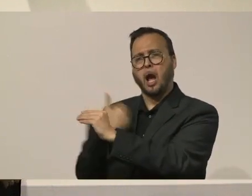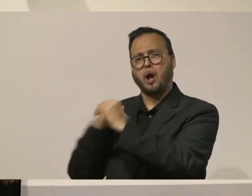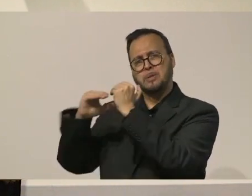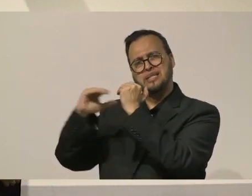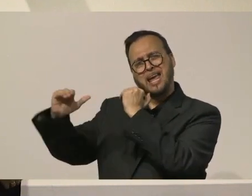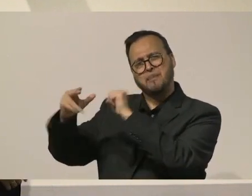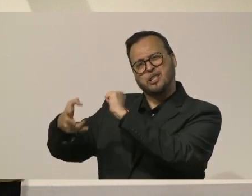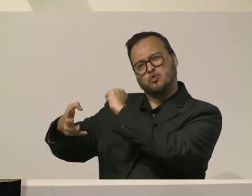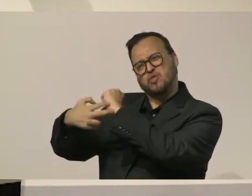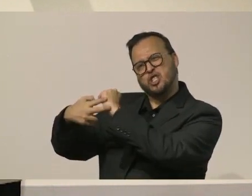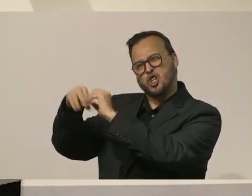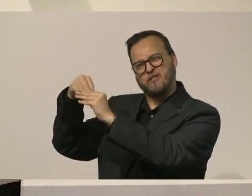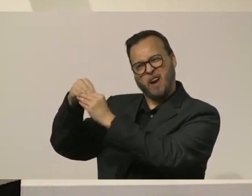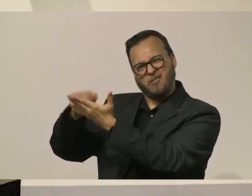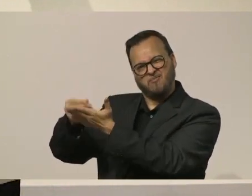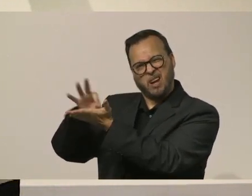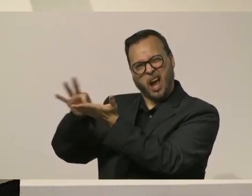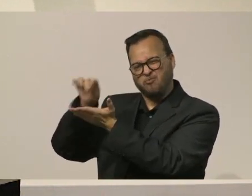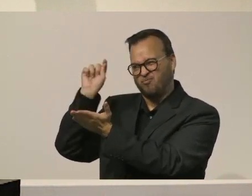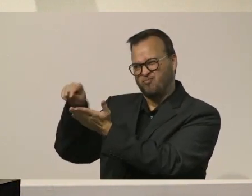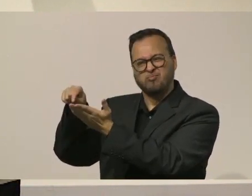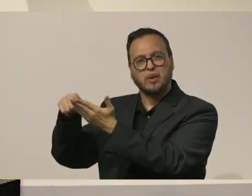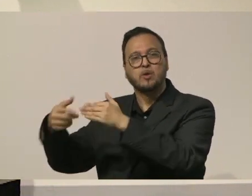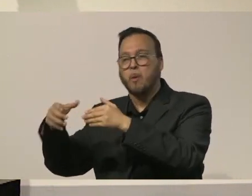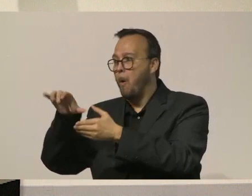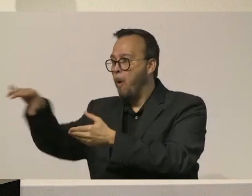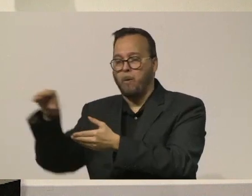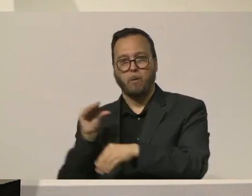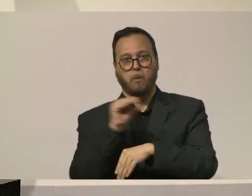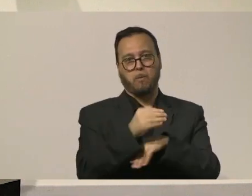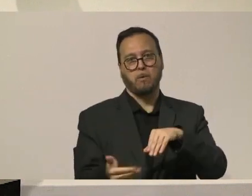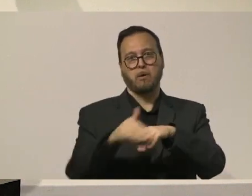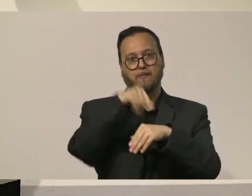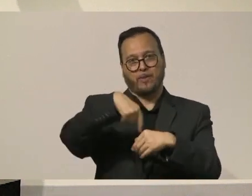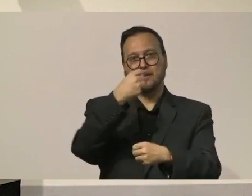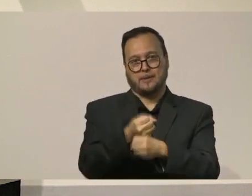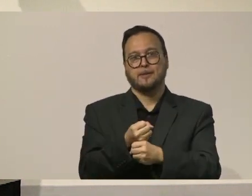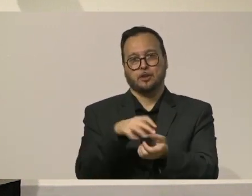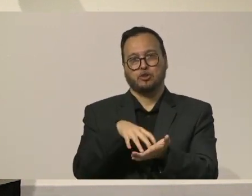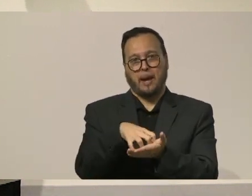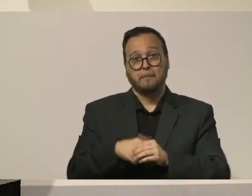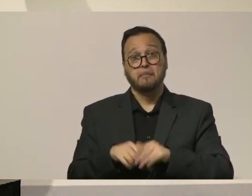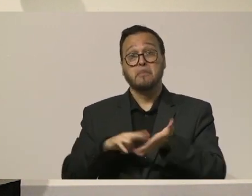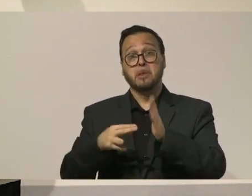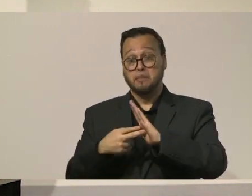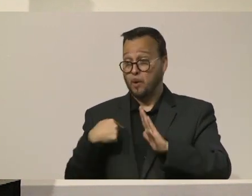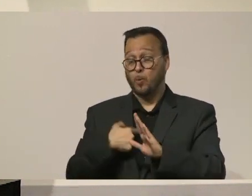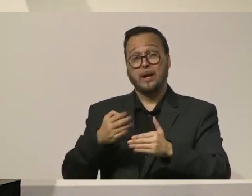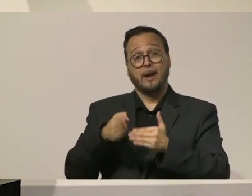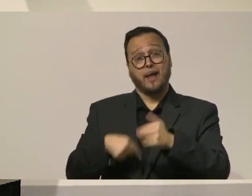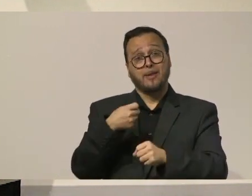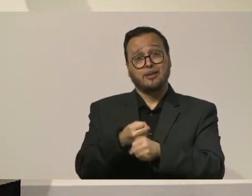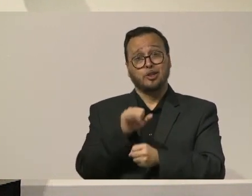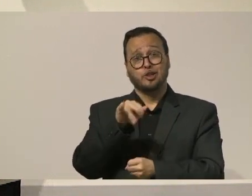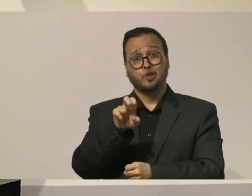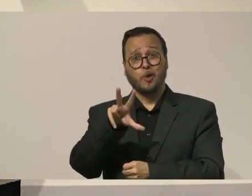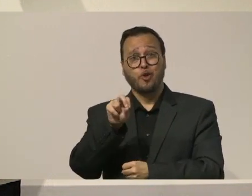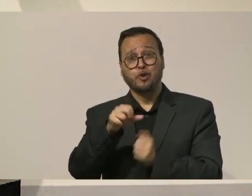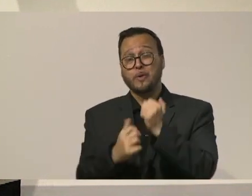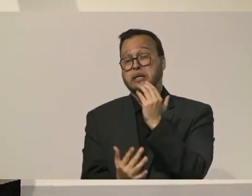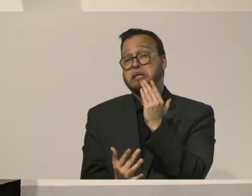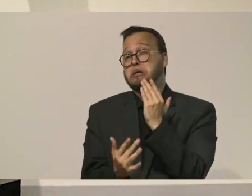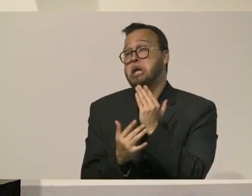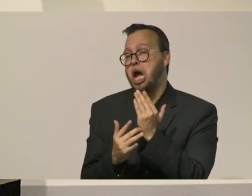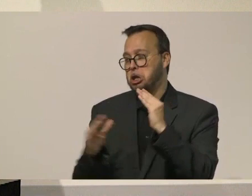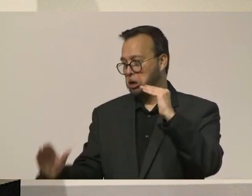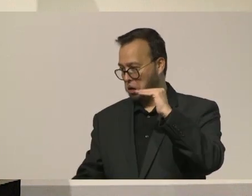stabilization reserve to cover this year's gap. This will enable us to end the year on June 30th, technically, with